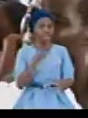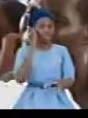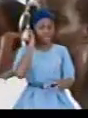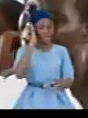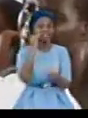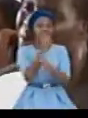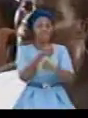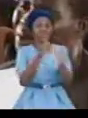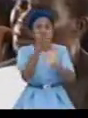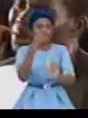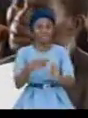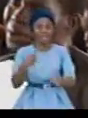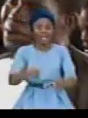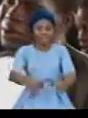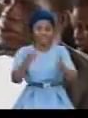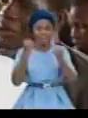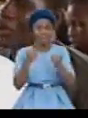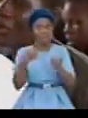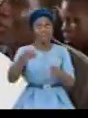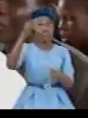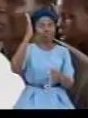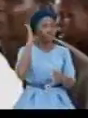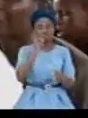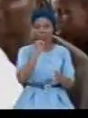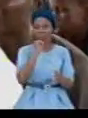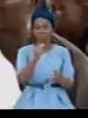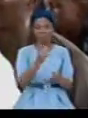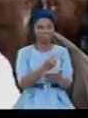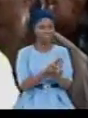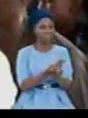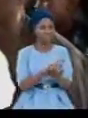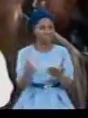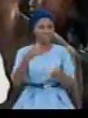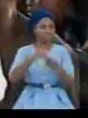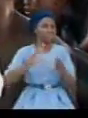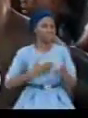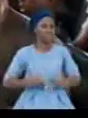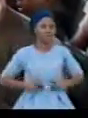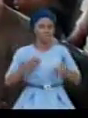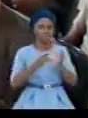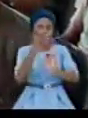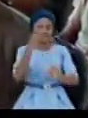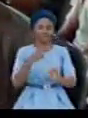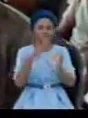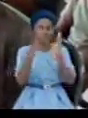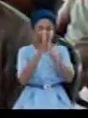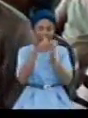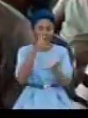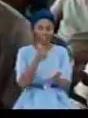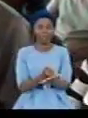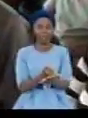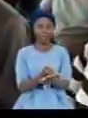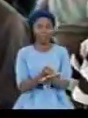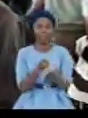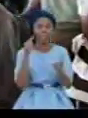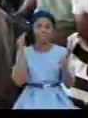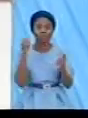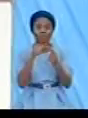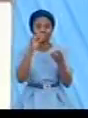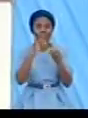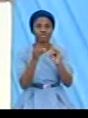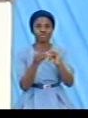The power of God will not fail in our lives in Jesus' name. Point number three